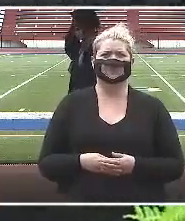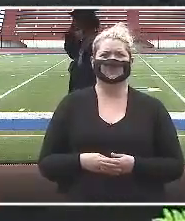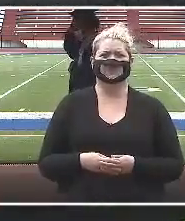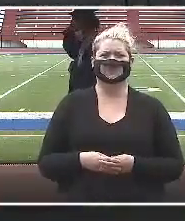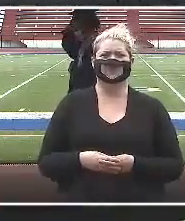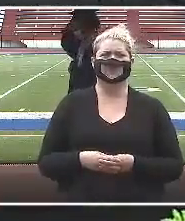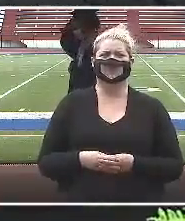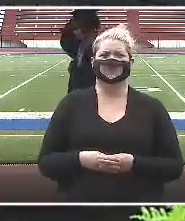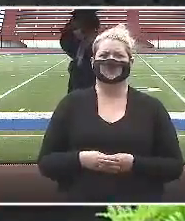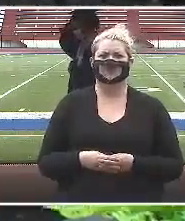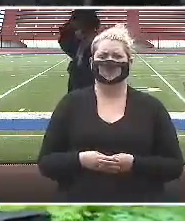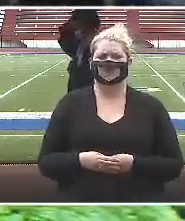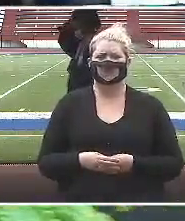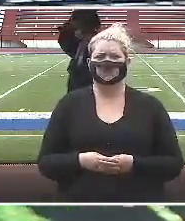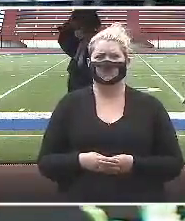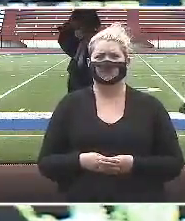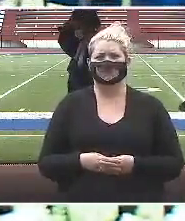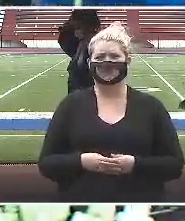Vianney Delomo.